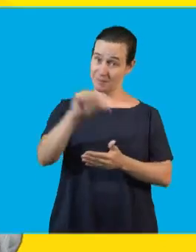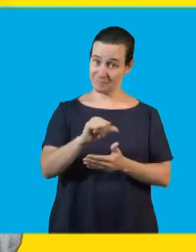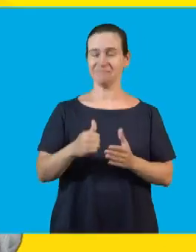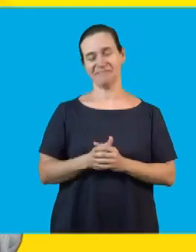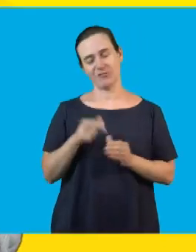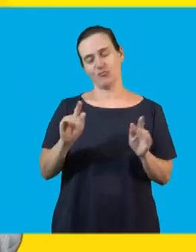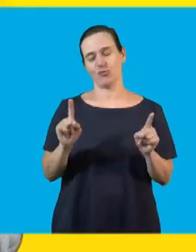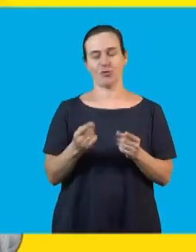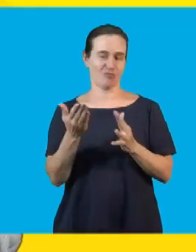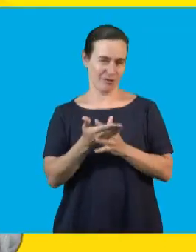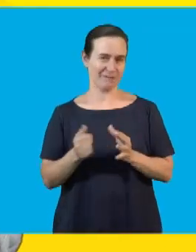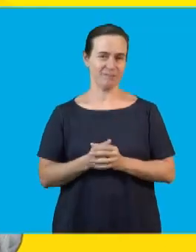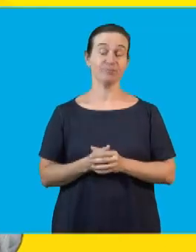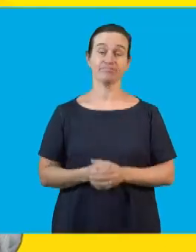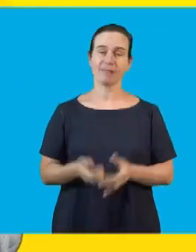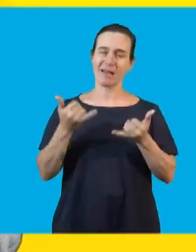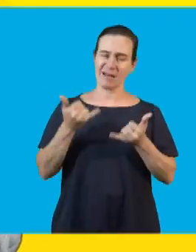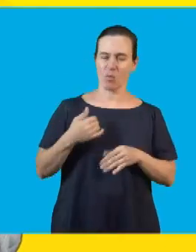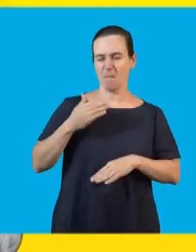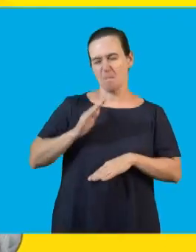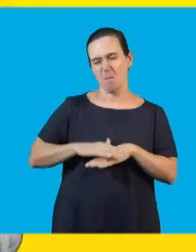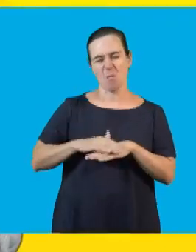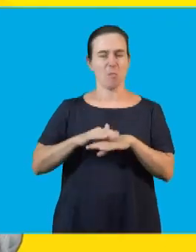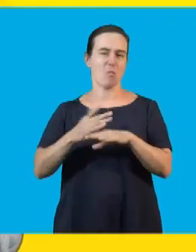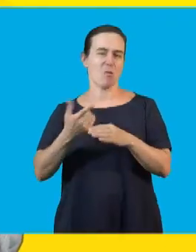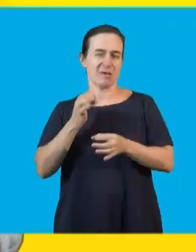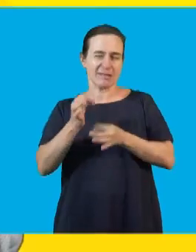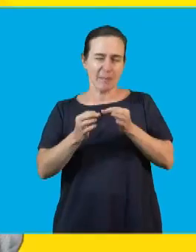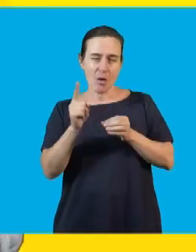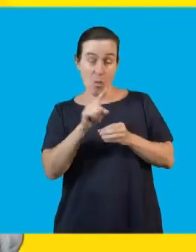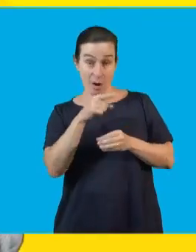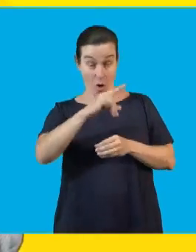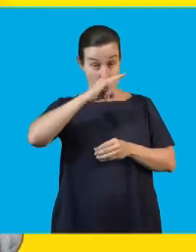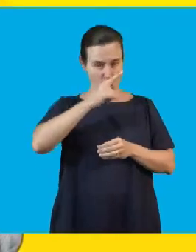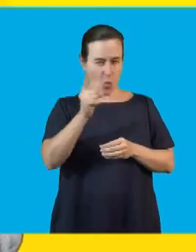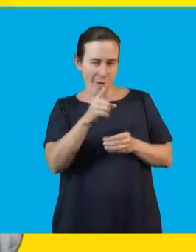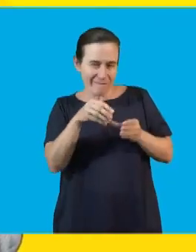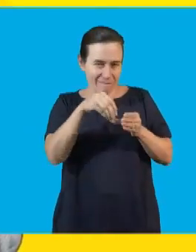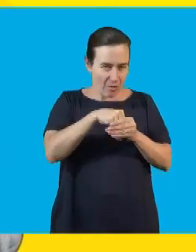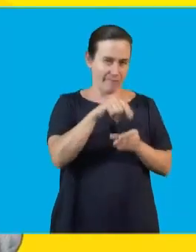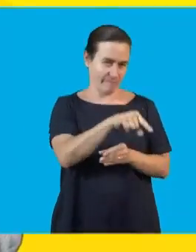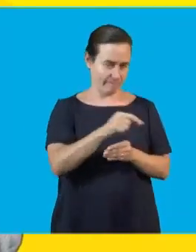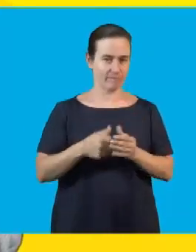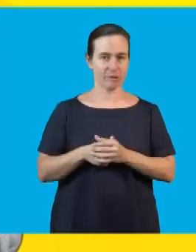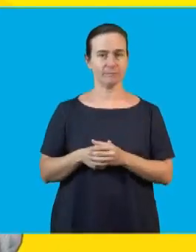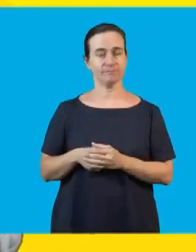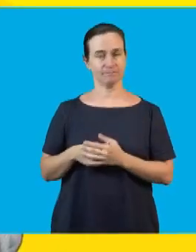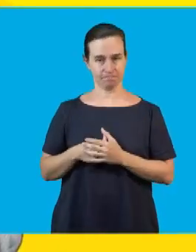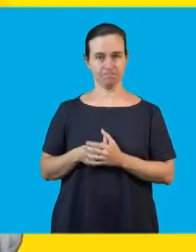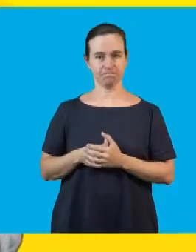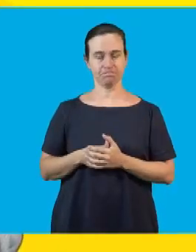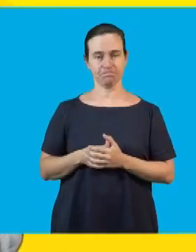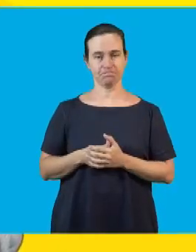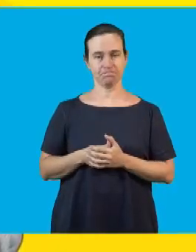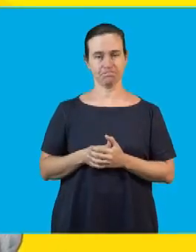Learners, welcome back from your short ad break. We will now dig into the features of a cartoon.